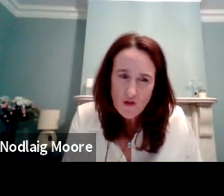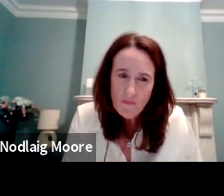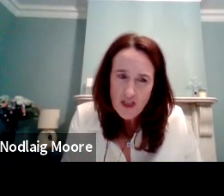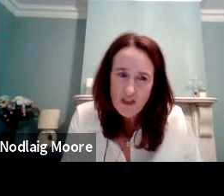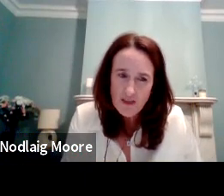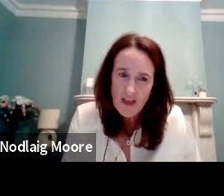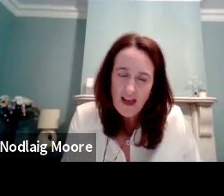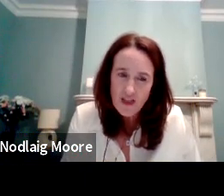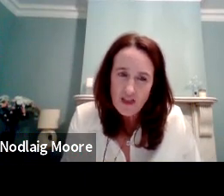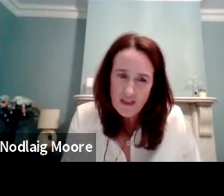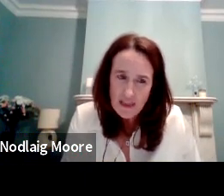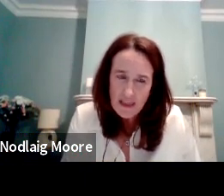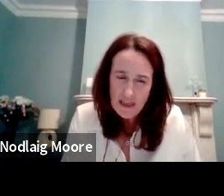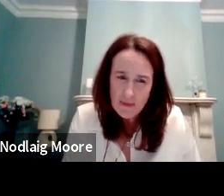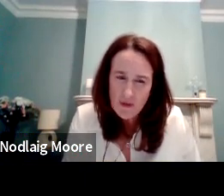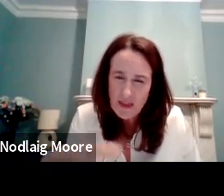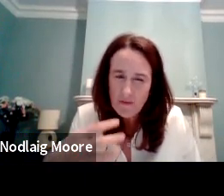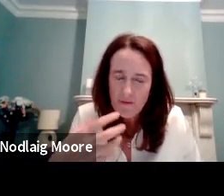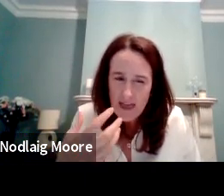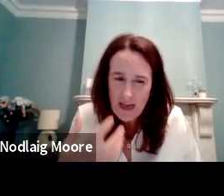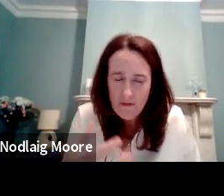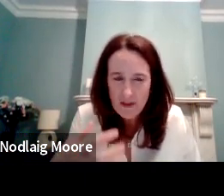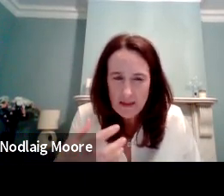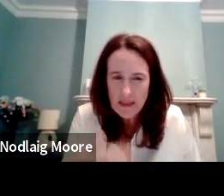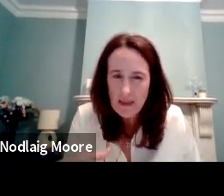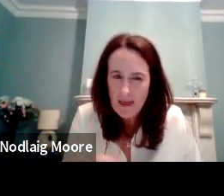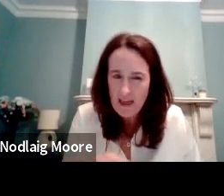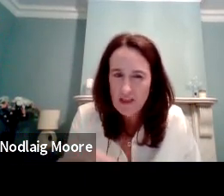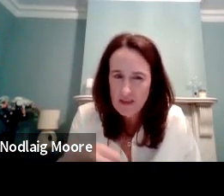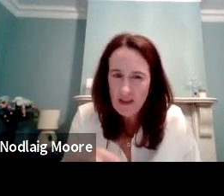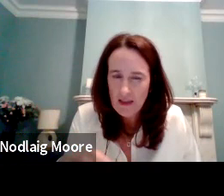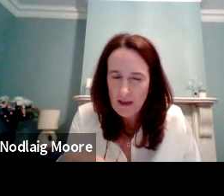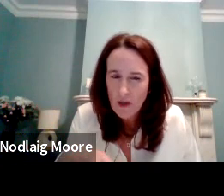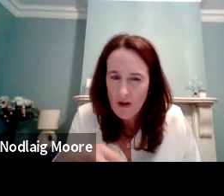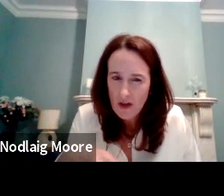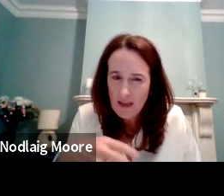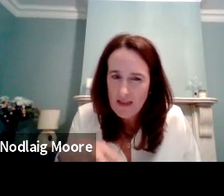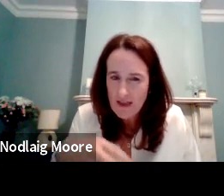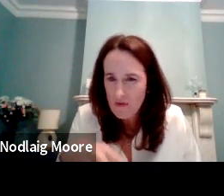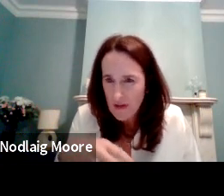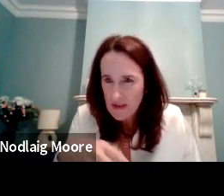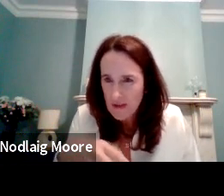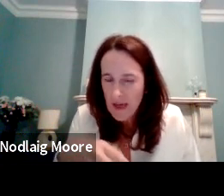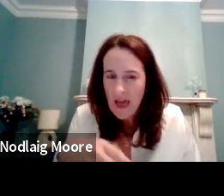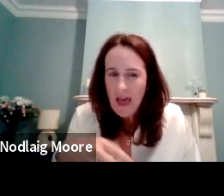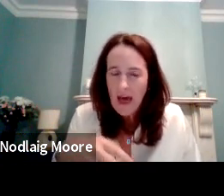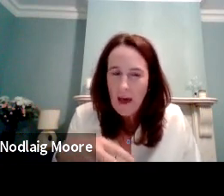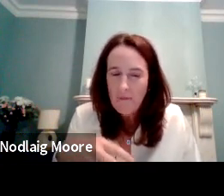Just going to mention as well anxious thinking. I suppose there's a flavor and a theme in anxious thinking, and we call it